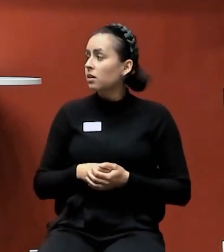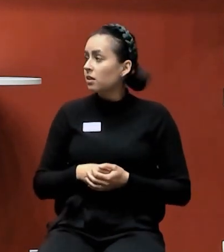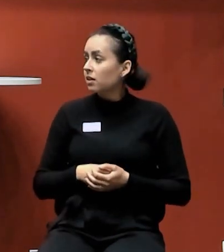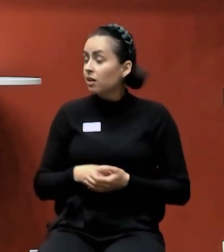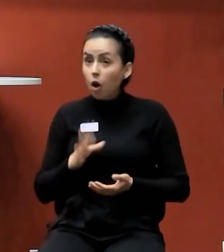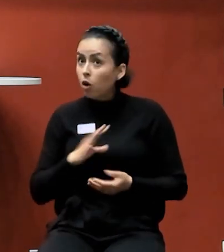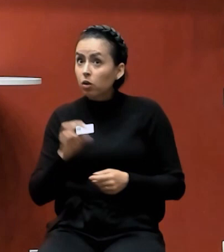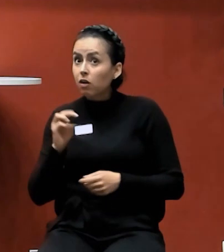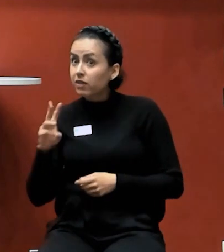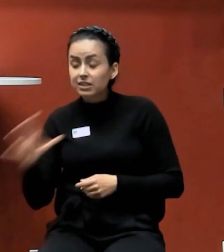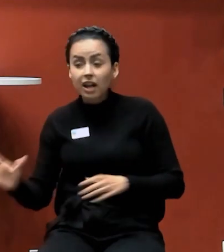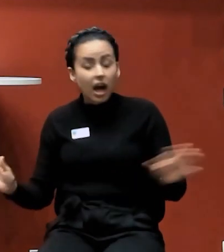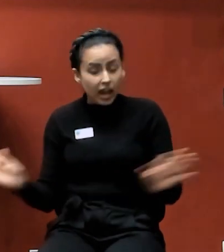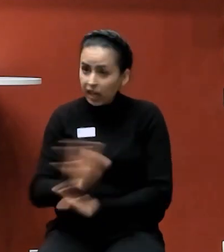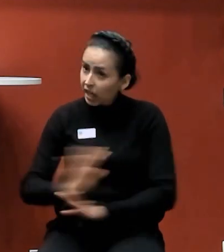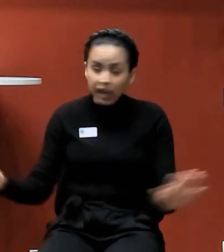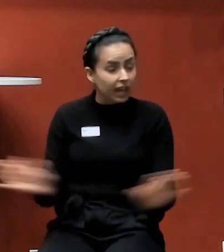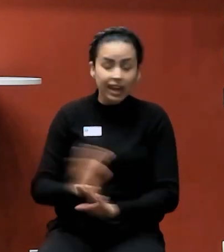Is there a toilet there? No,